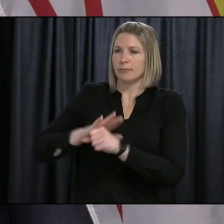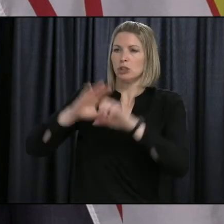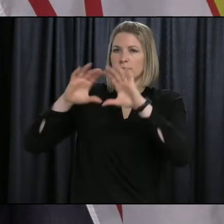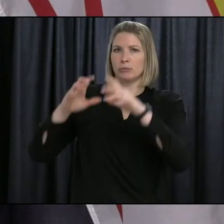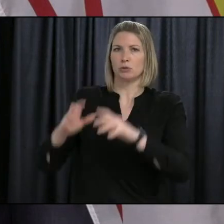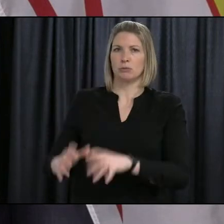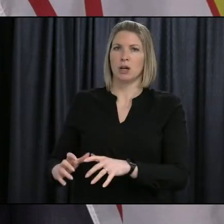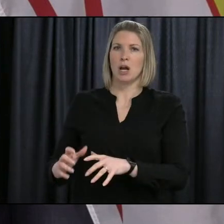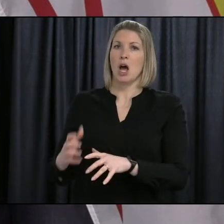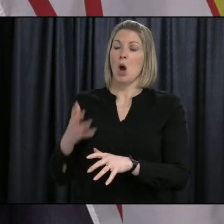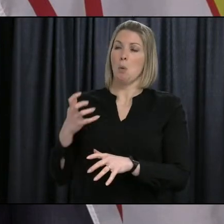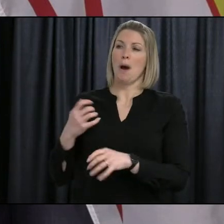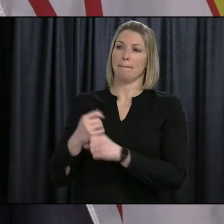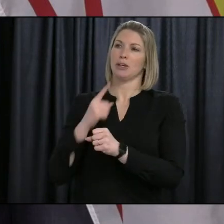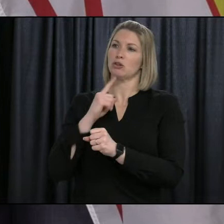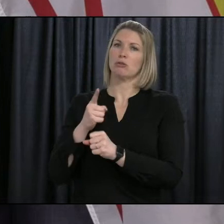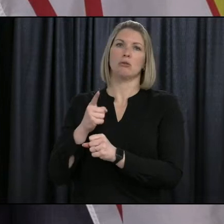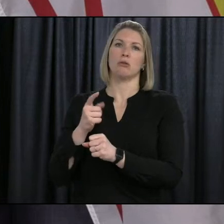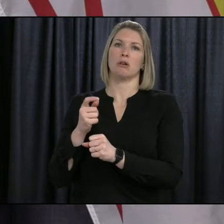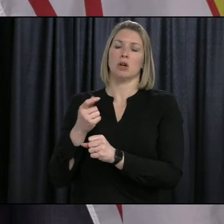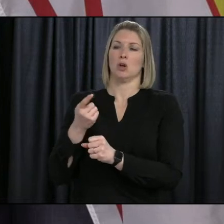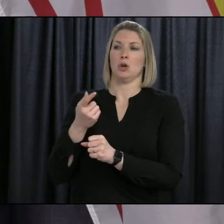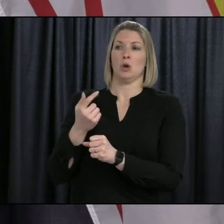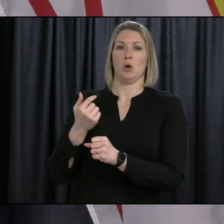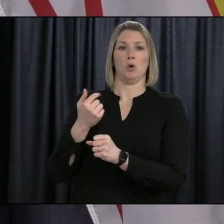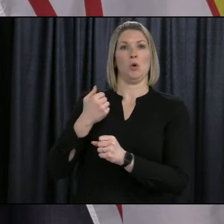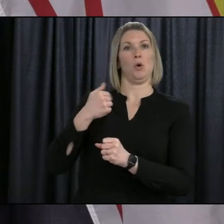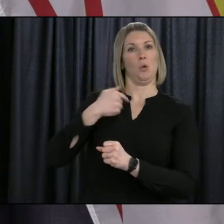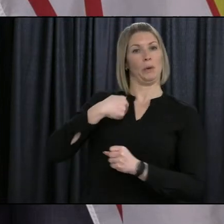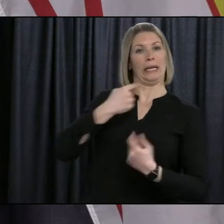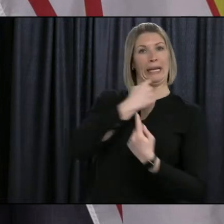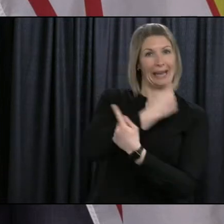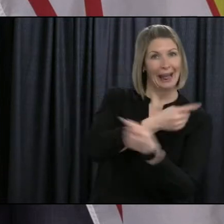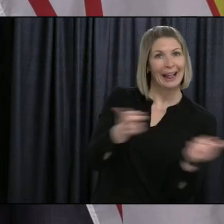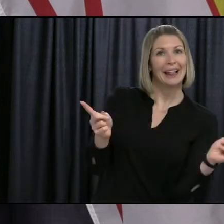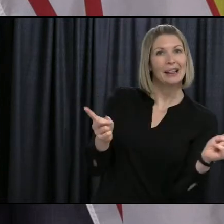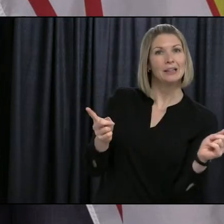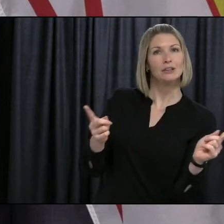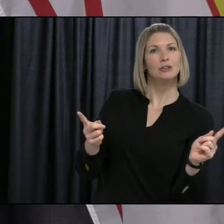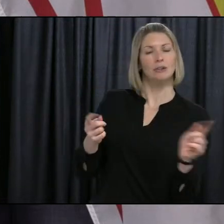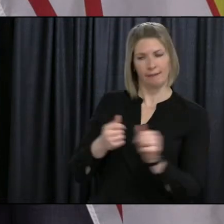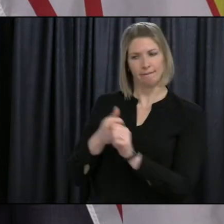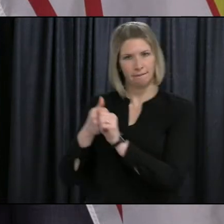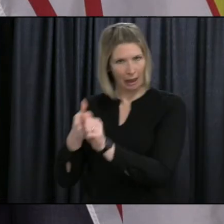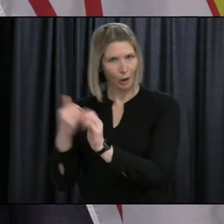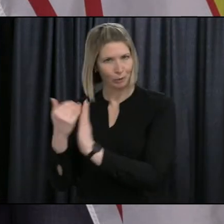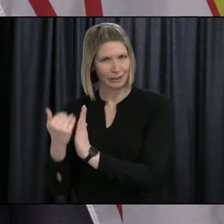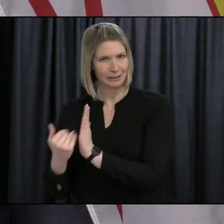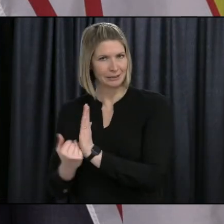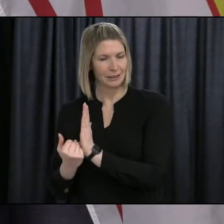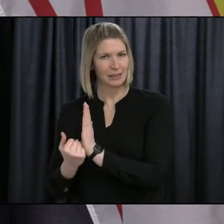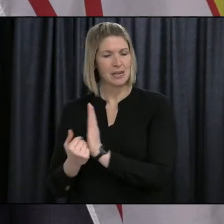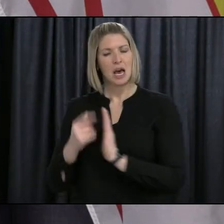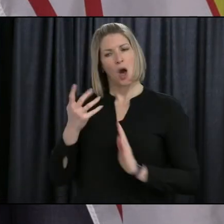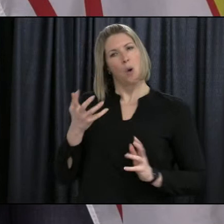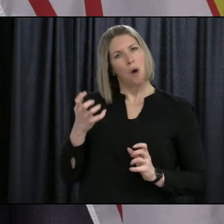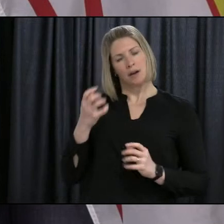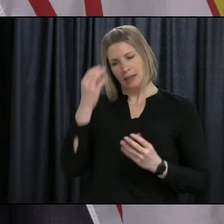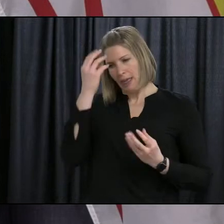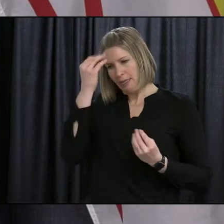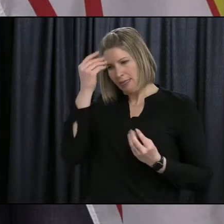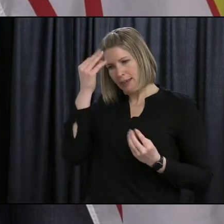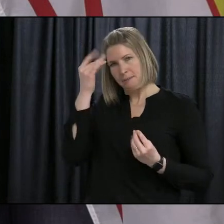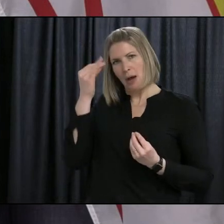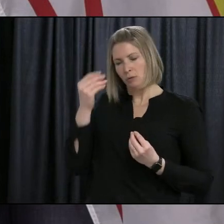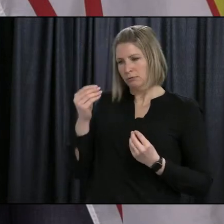what we're doing rings true, and that we have a thoughtful discussion about who should be where. And it's